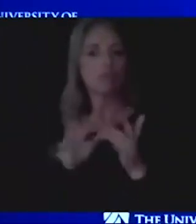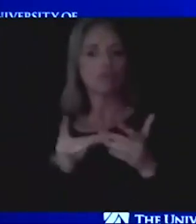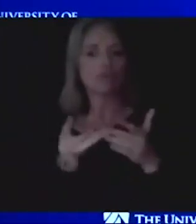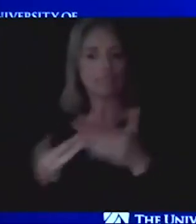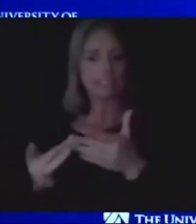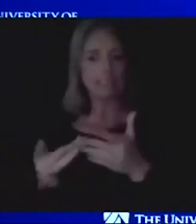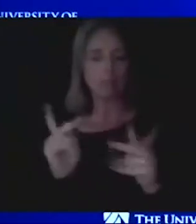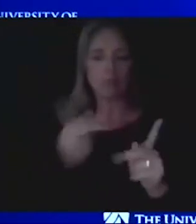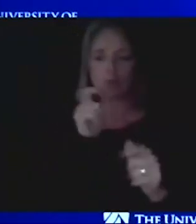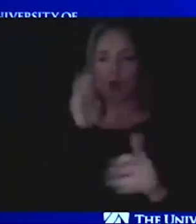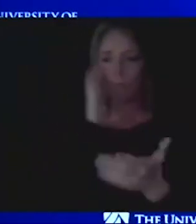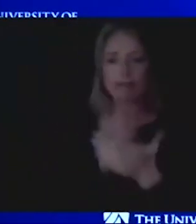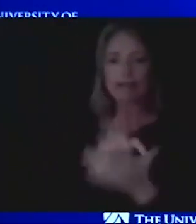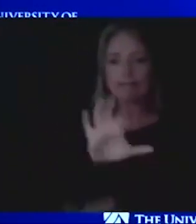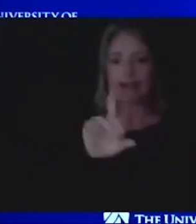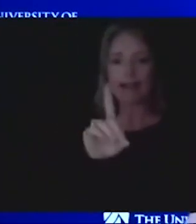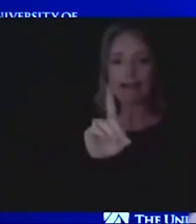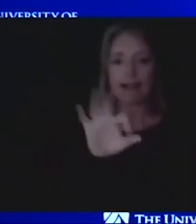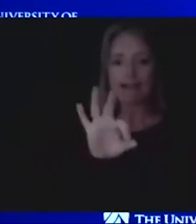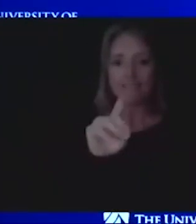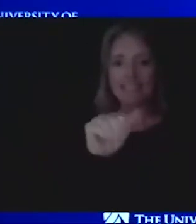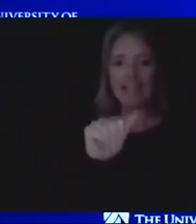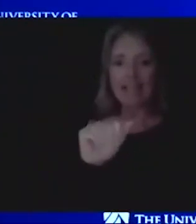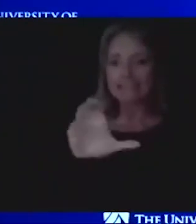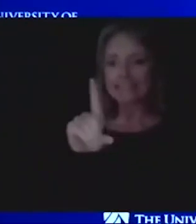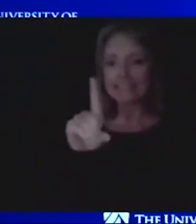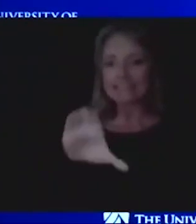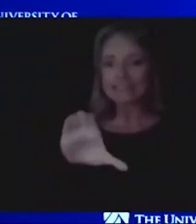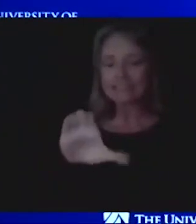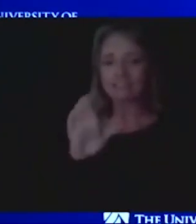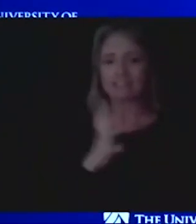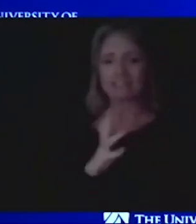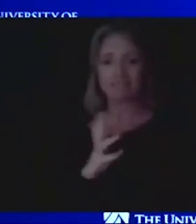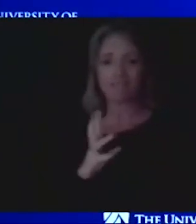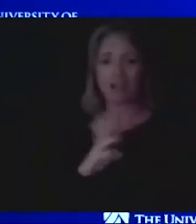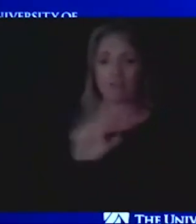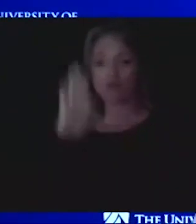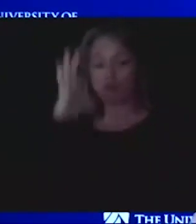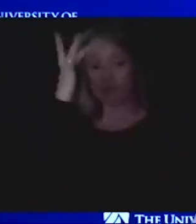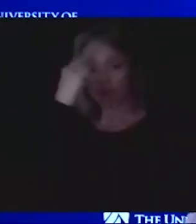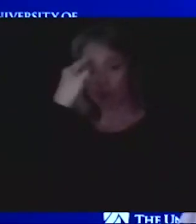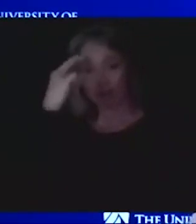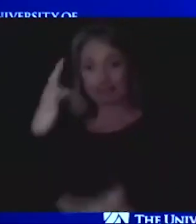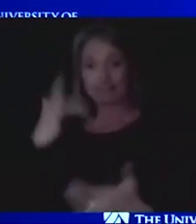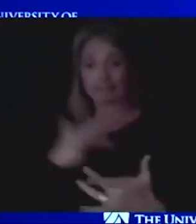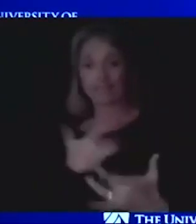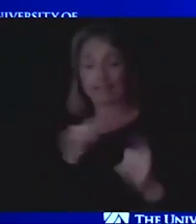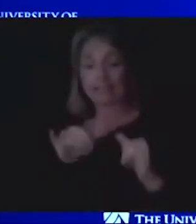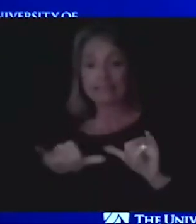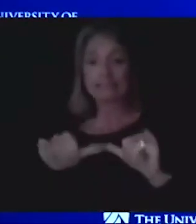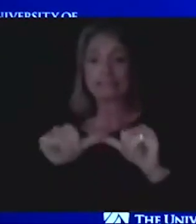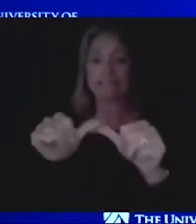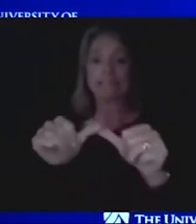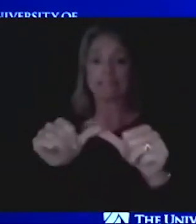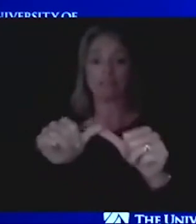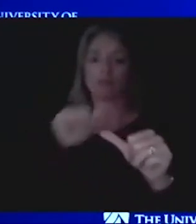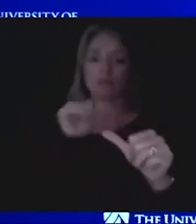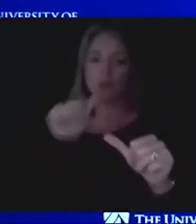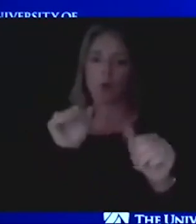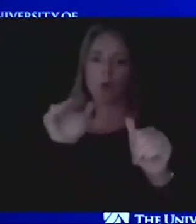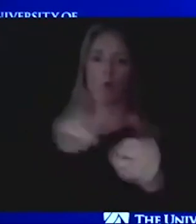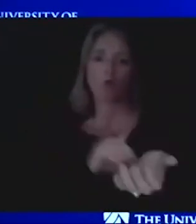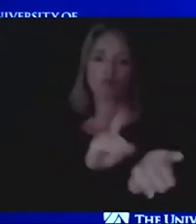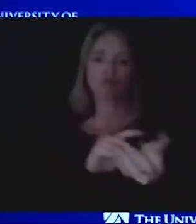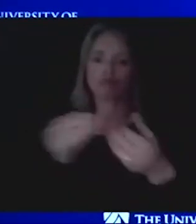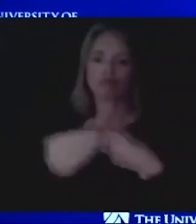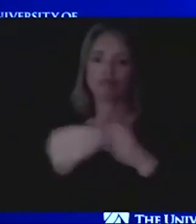FDA, and I think that's fine as long as your thoughts and feelings are consistent. don't go to the physician then when you have